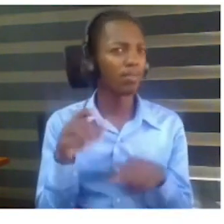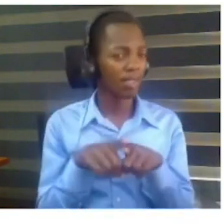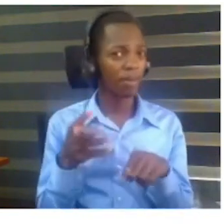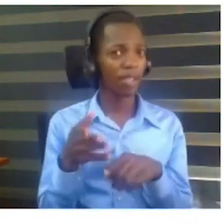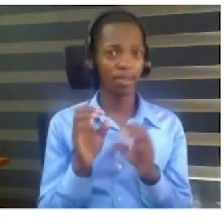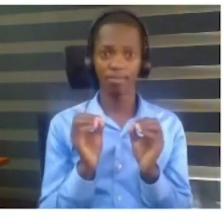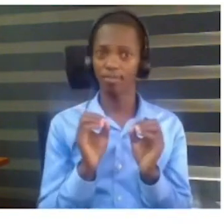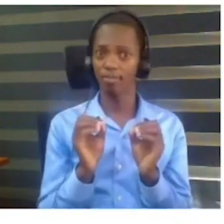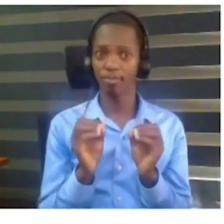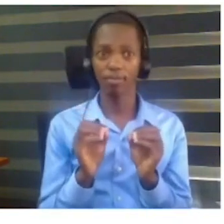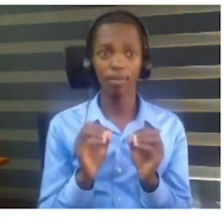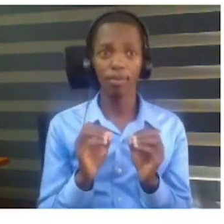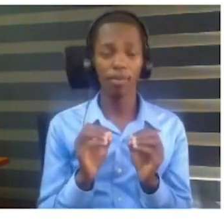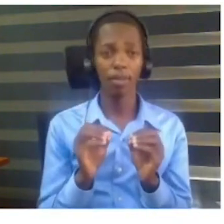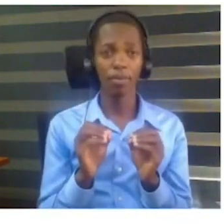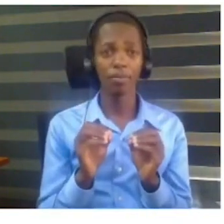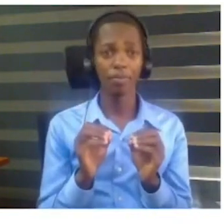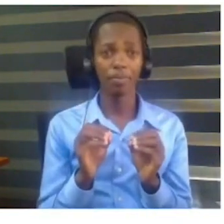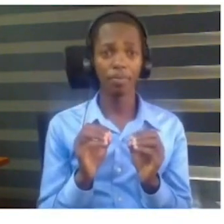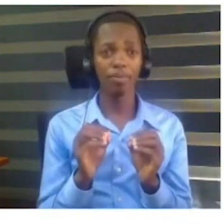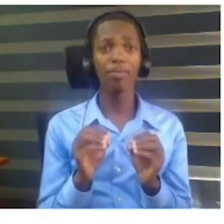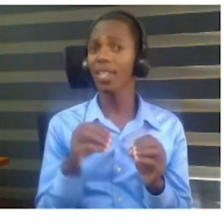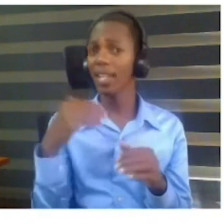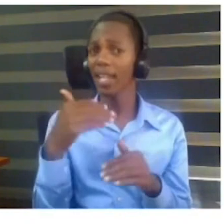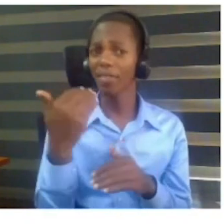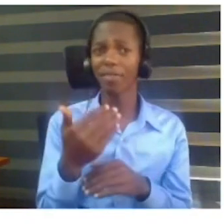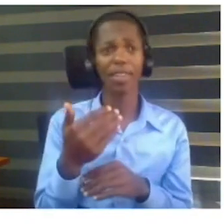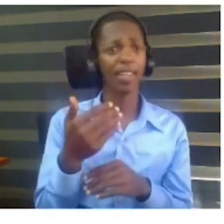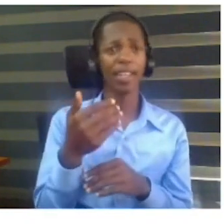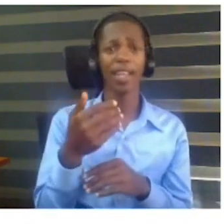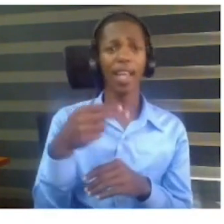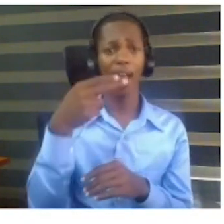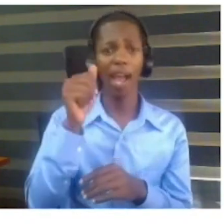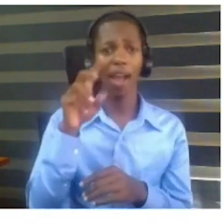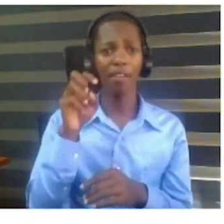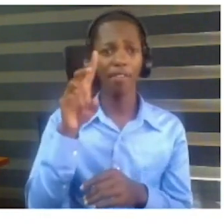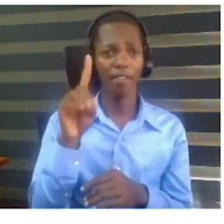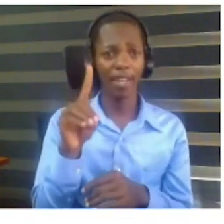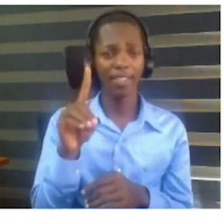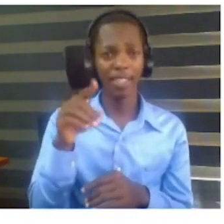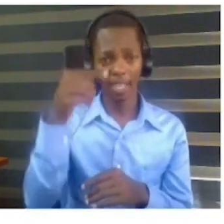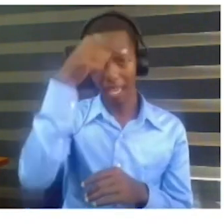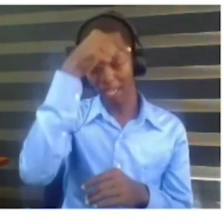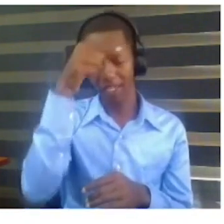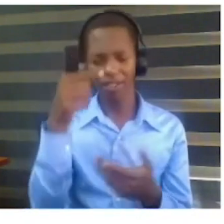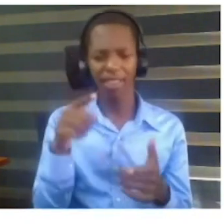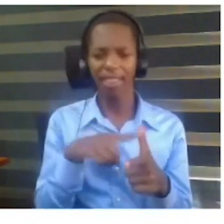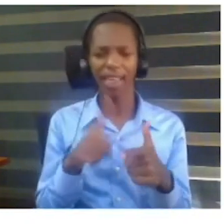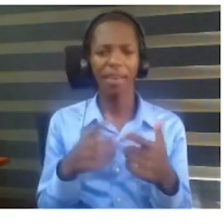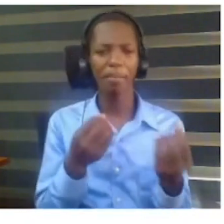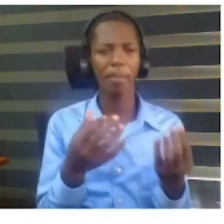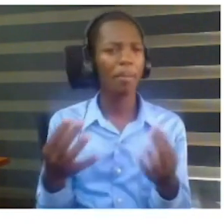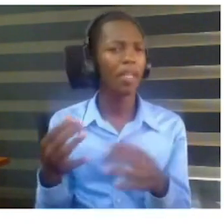at every Harvard graduate school. And there are many schools throughout the United States that are not like